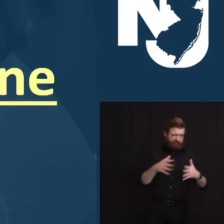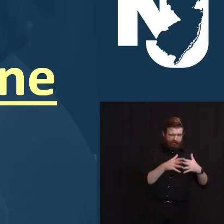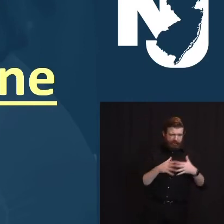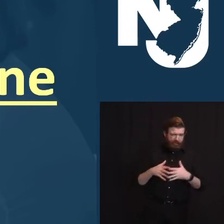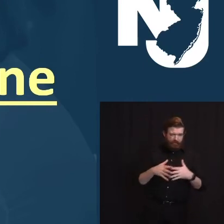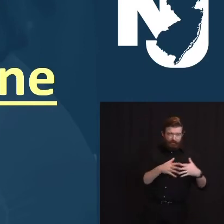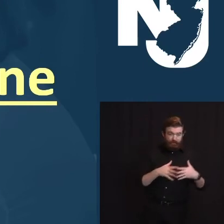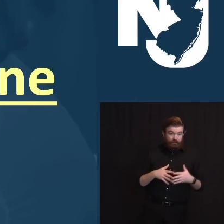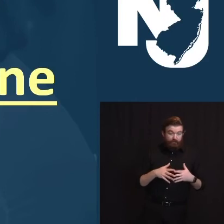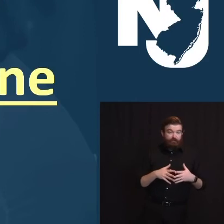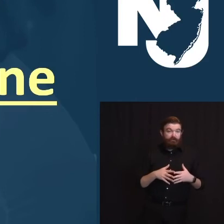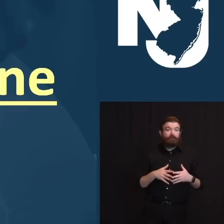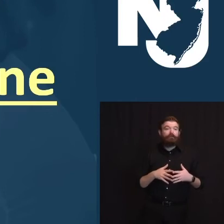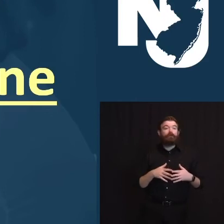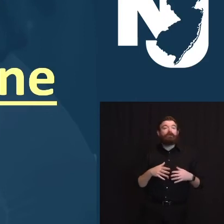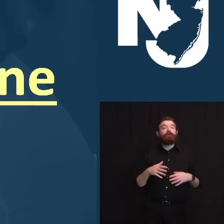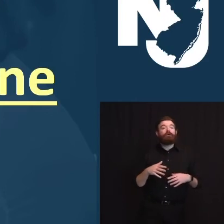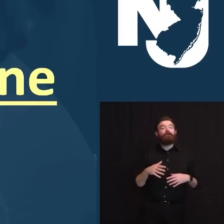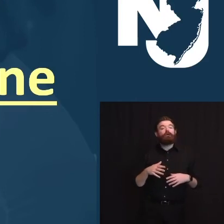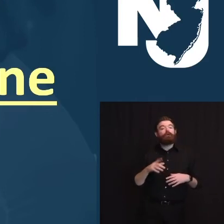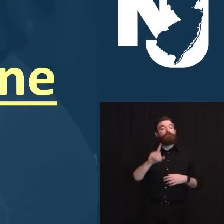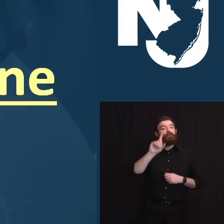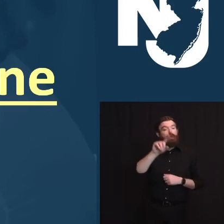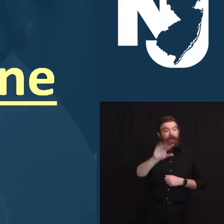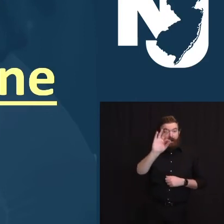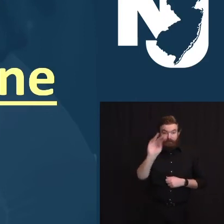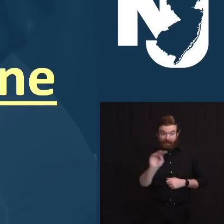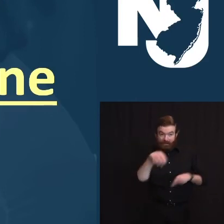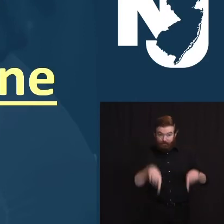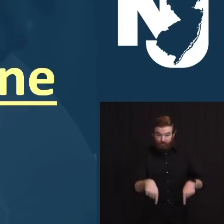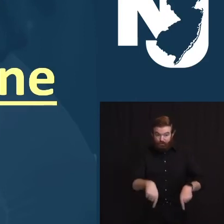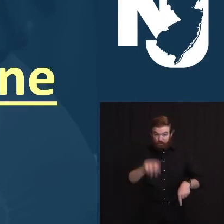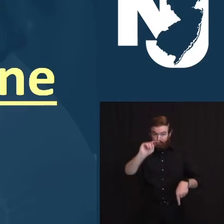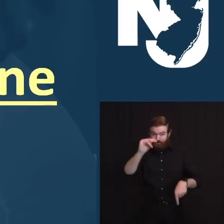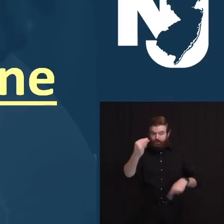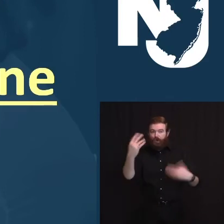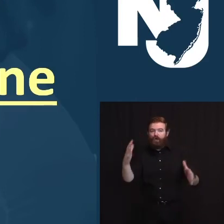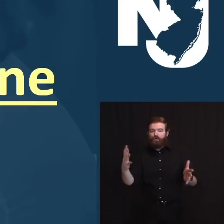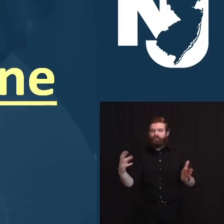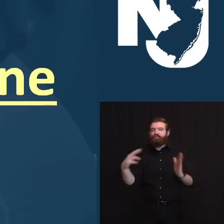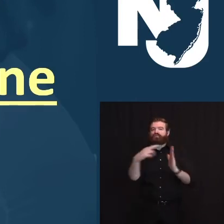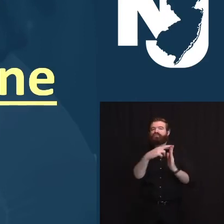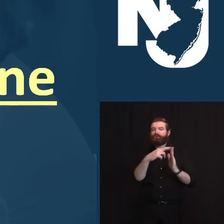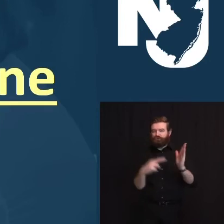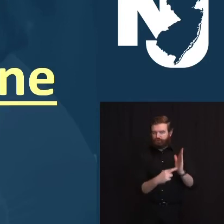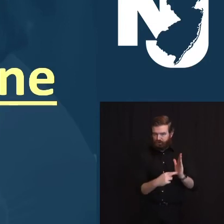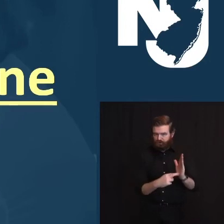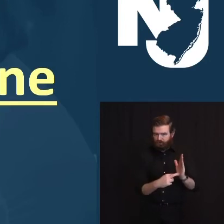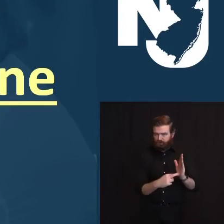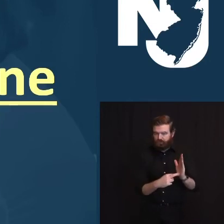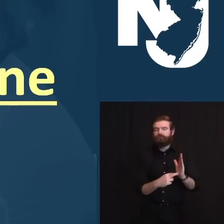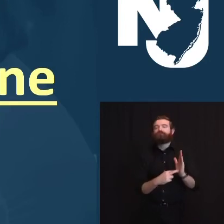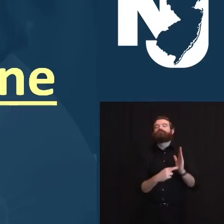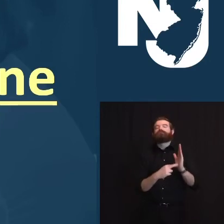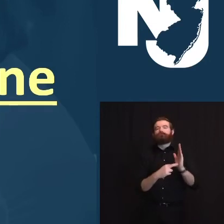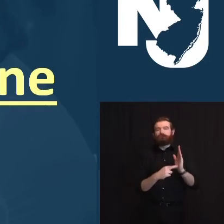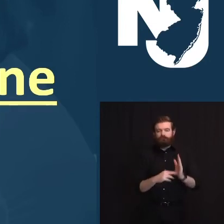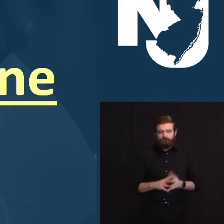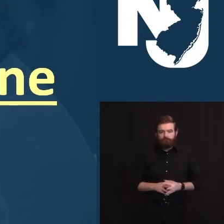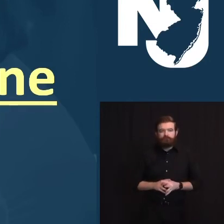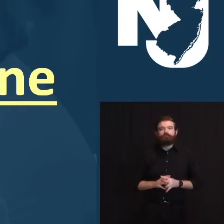covid19.nj.gov/vaccine, including, by the way, of that 1.9, 1.4 plus million who are currently eligible for